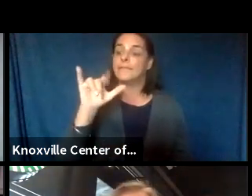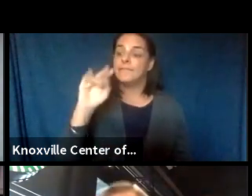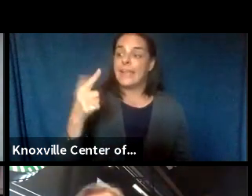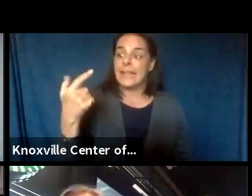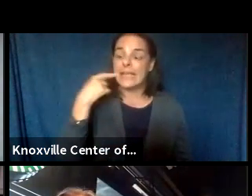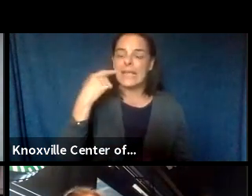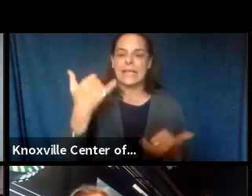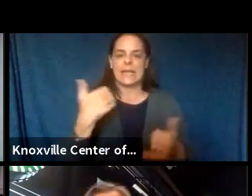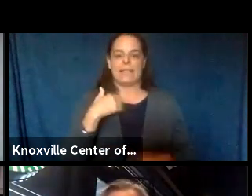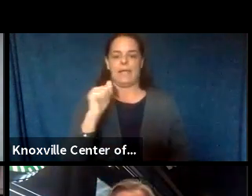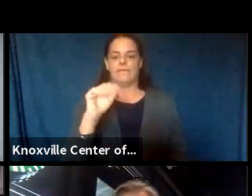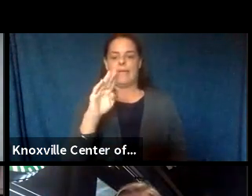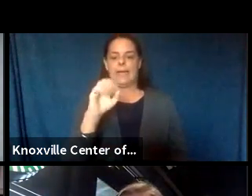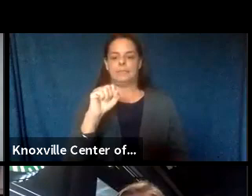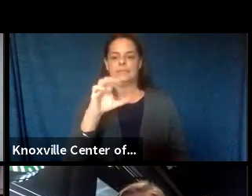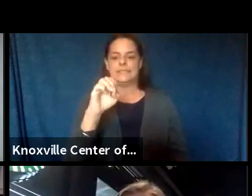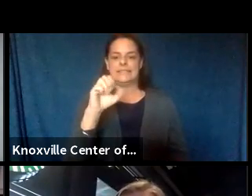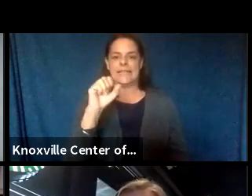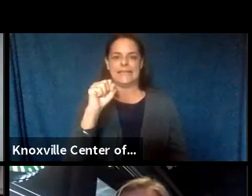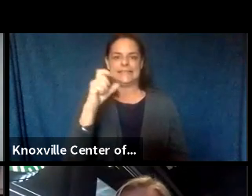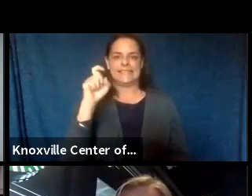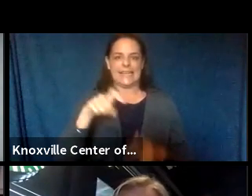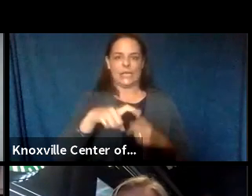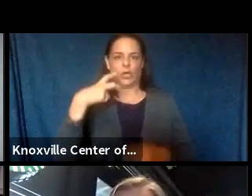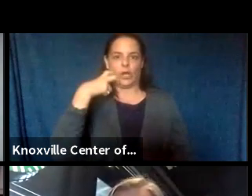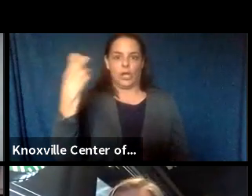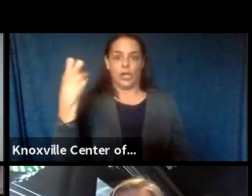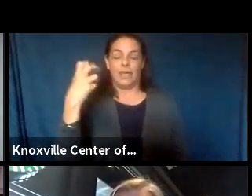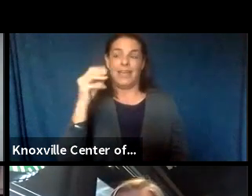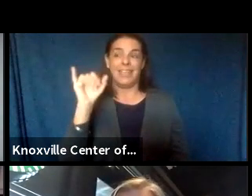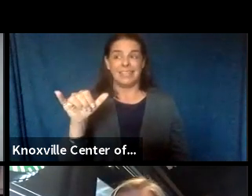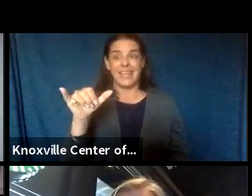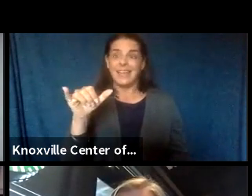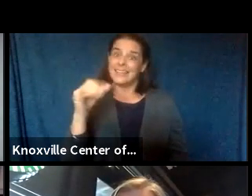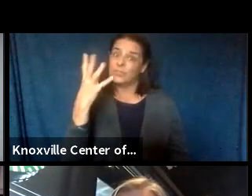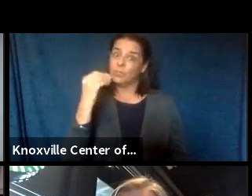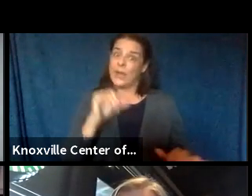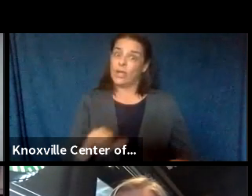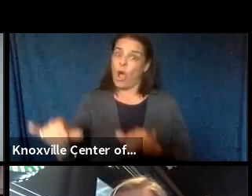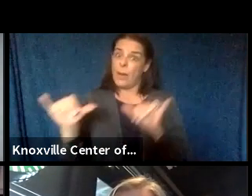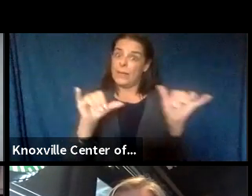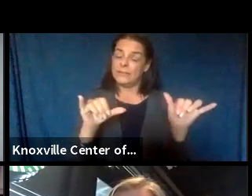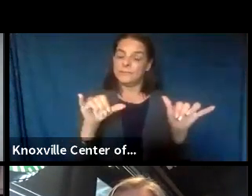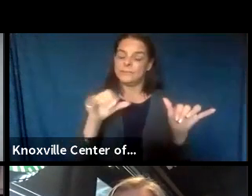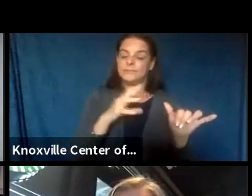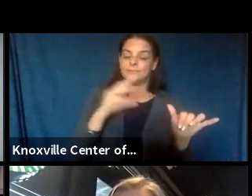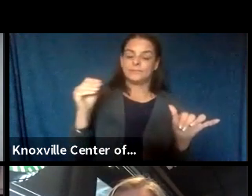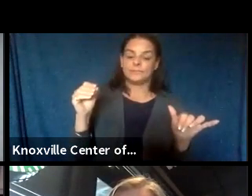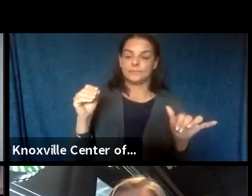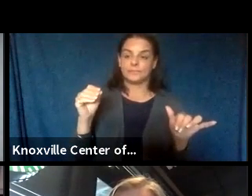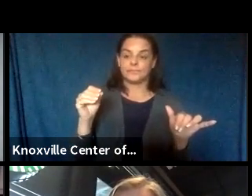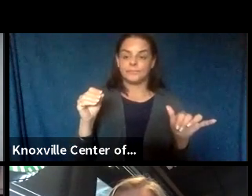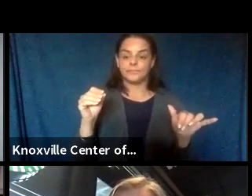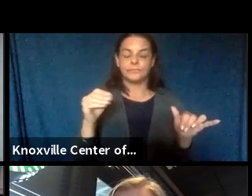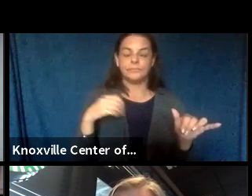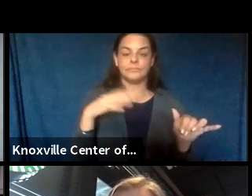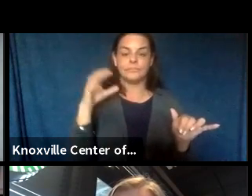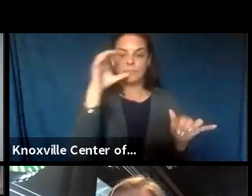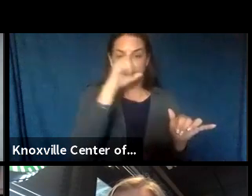have an abscess tooth that needs to come out. That's actually fairly common. And I guess my